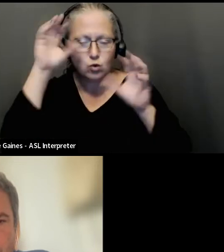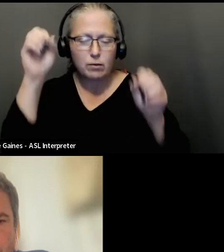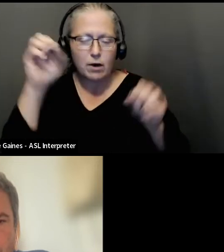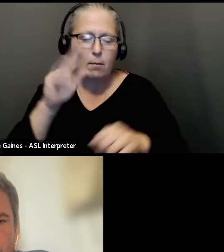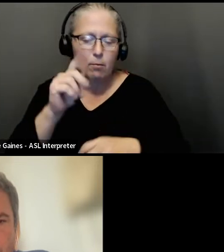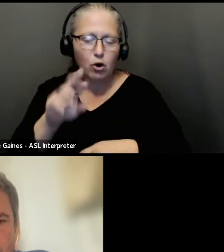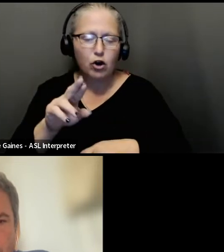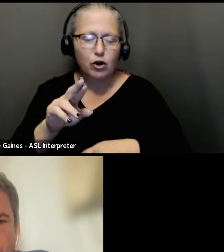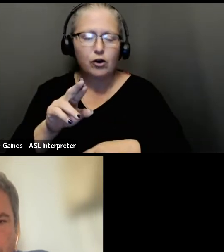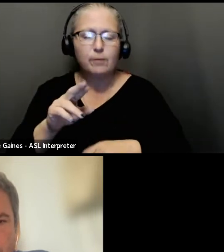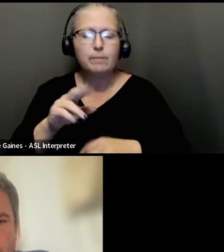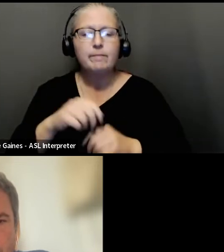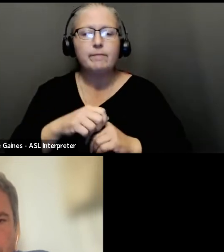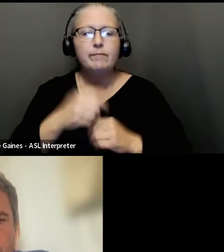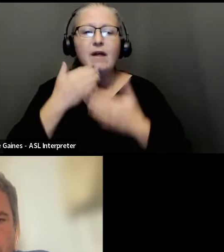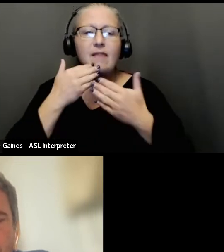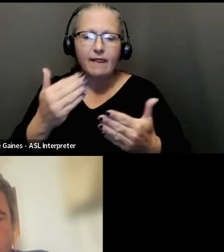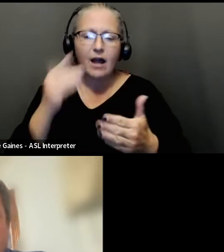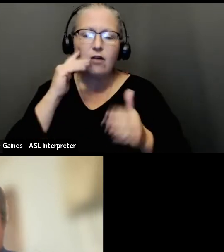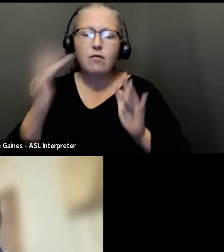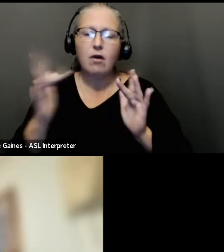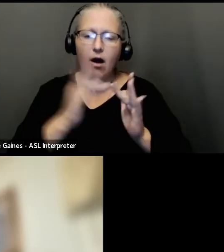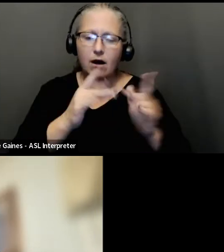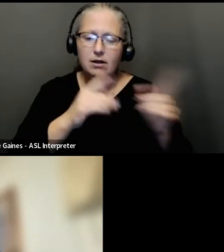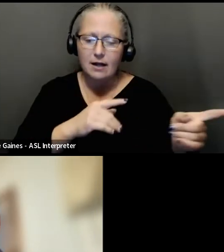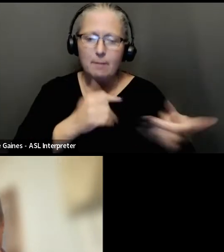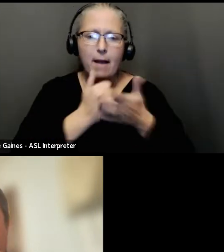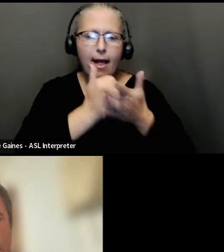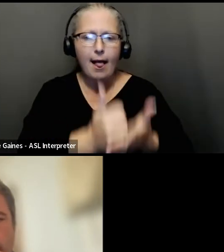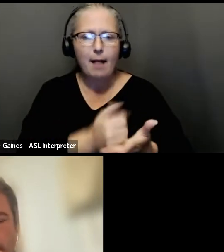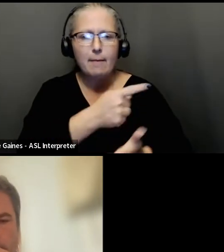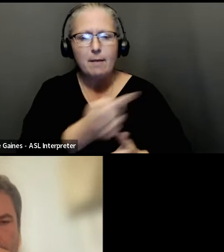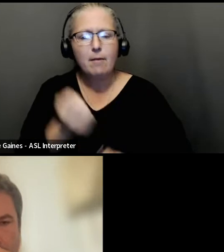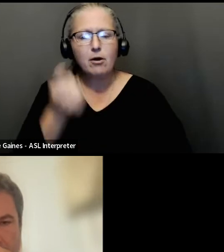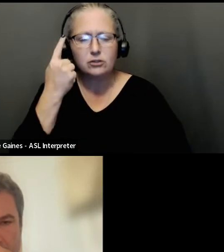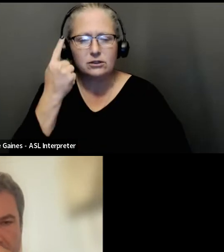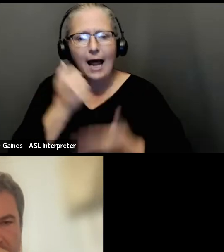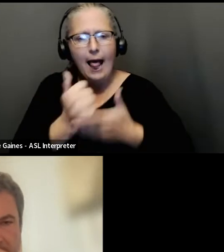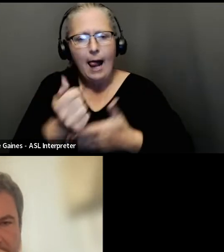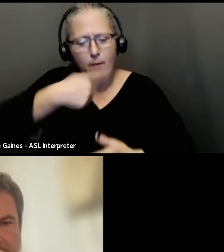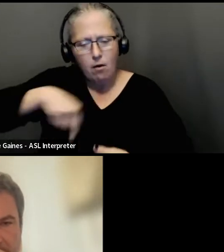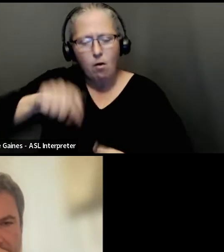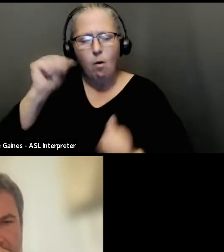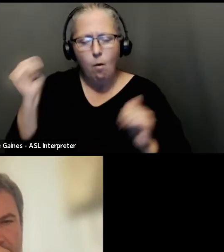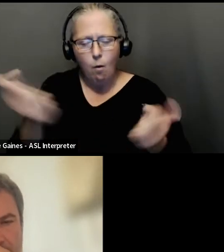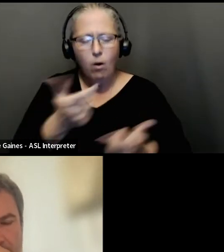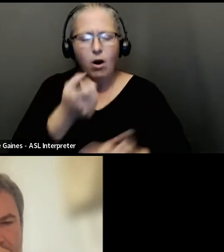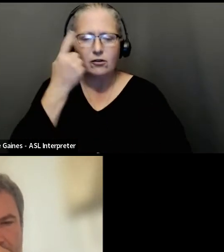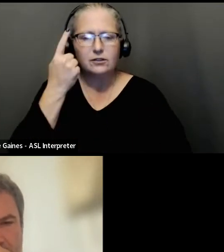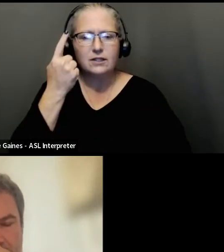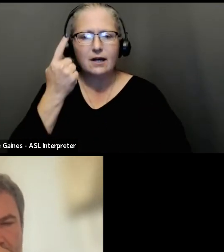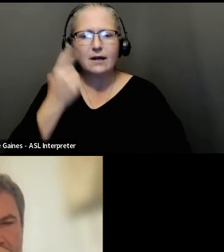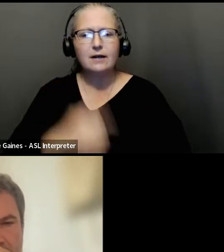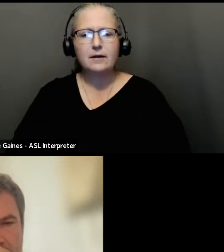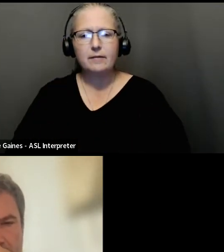I thank you for reaching out to him and helping him to understand, helping us all to understand.